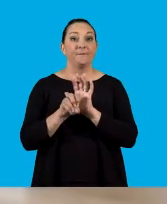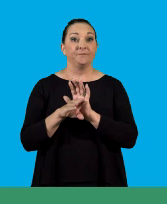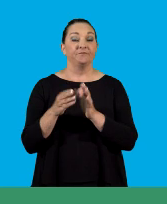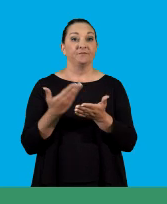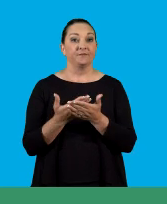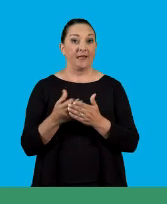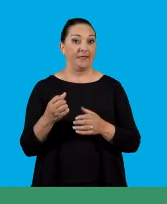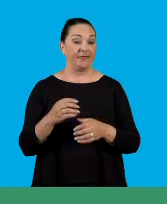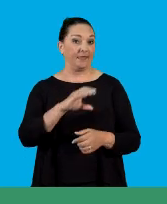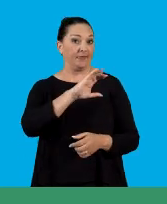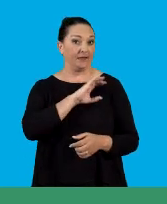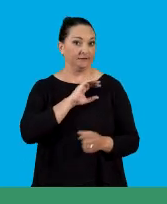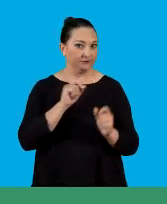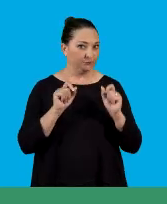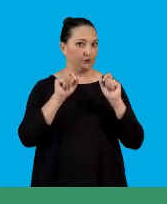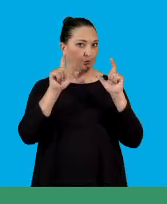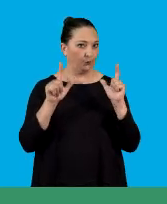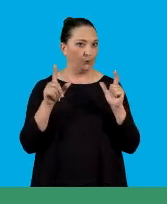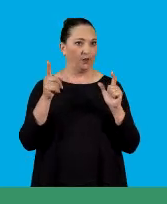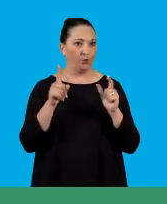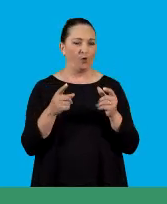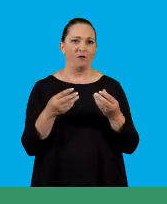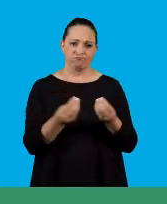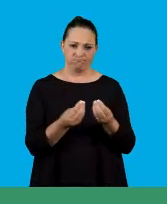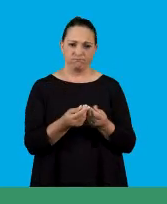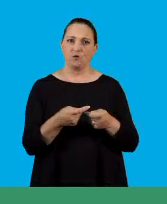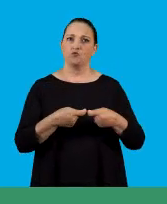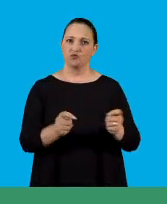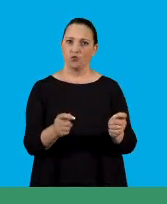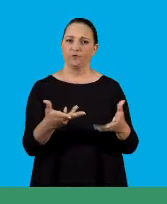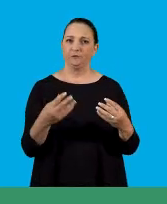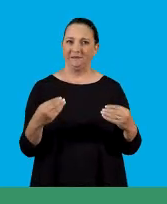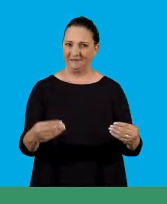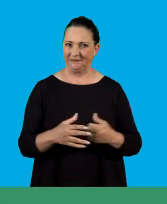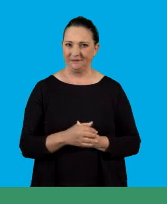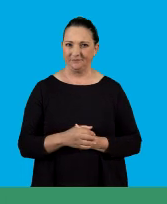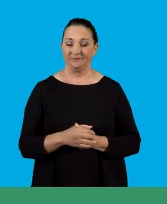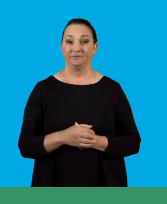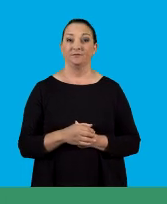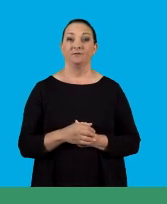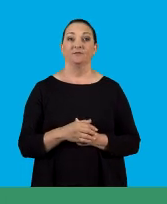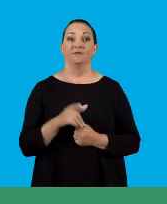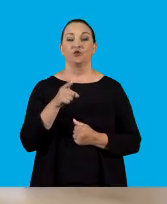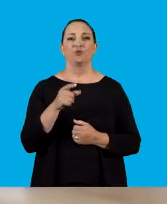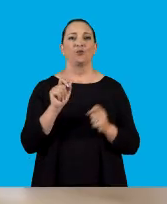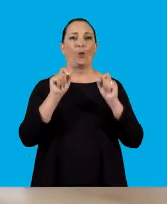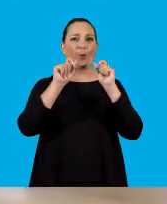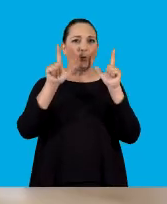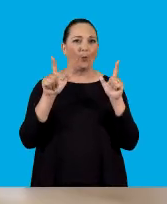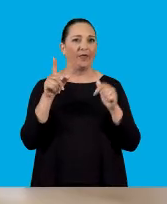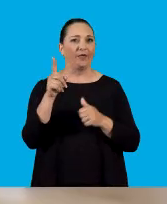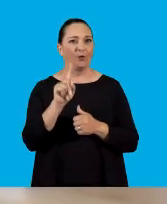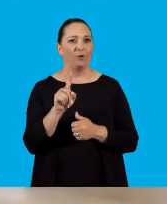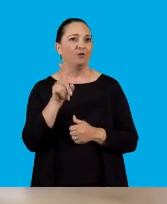makes customers aware of the products sold by the business. Let me show you. You would become aware because